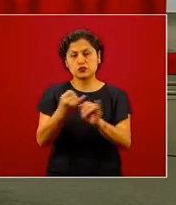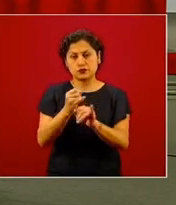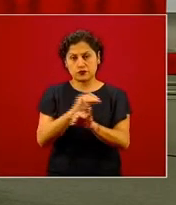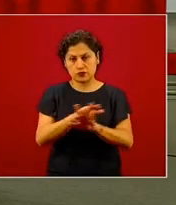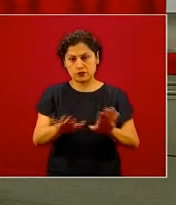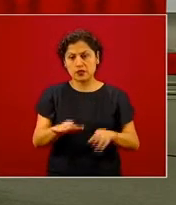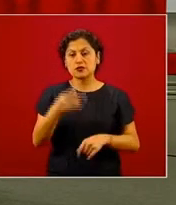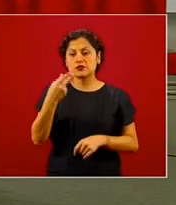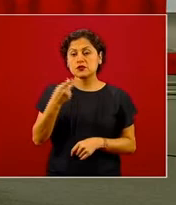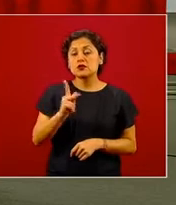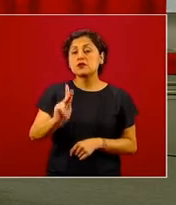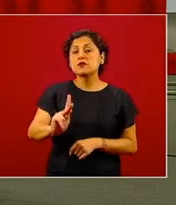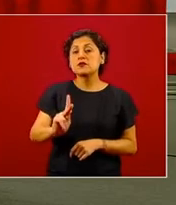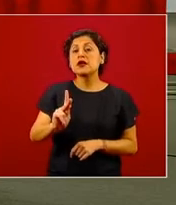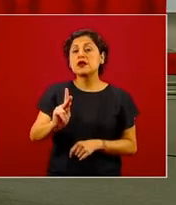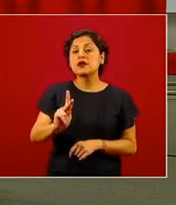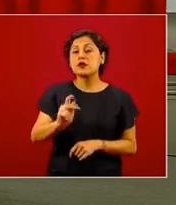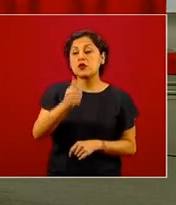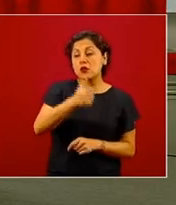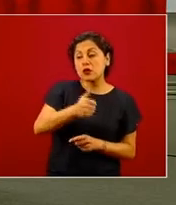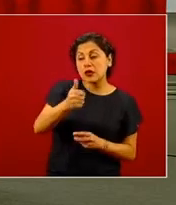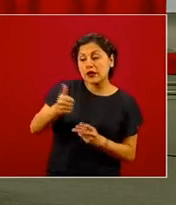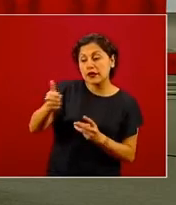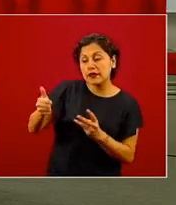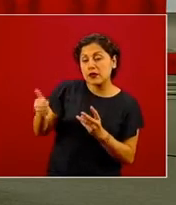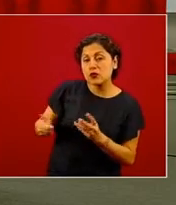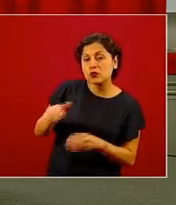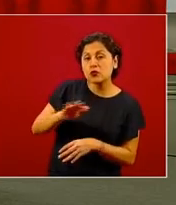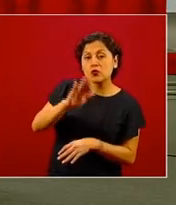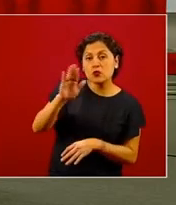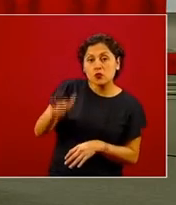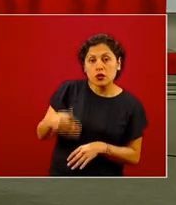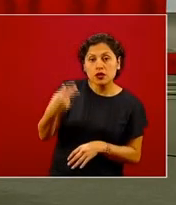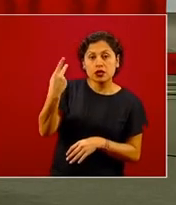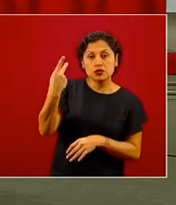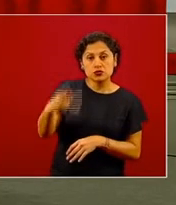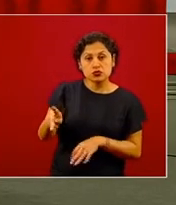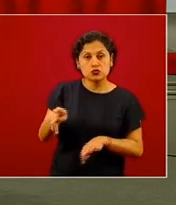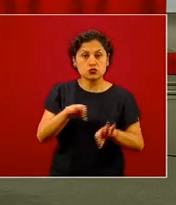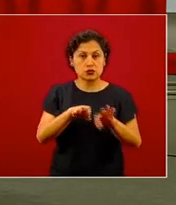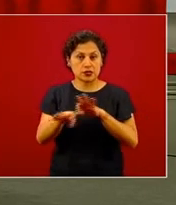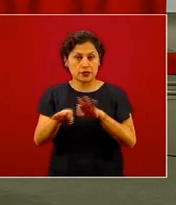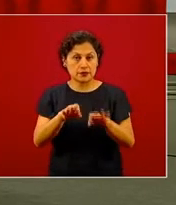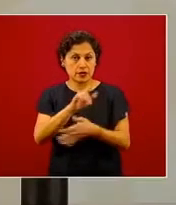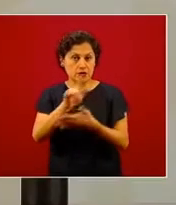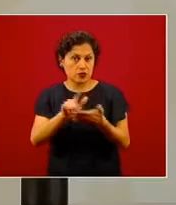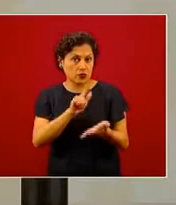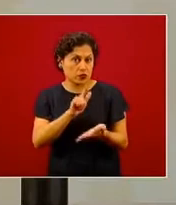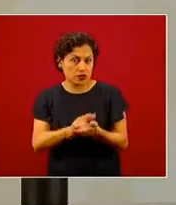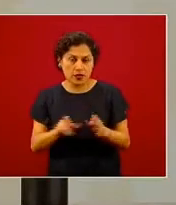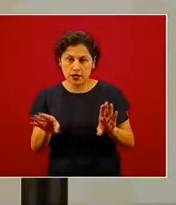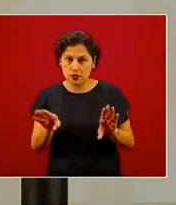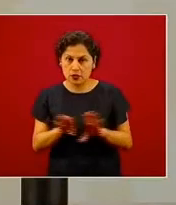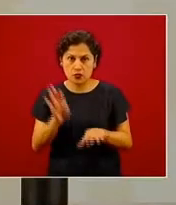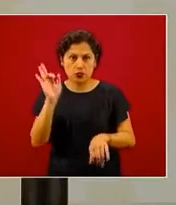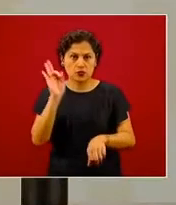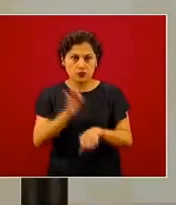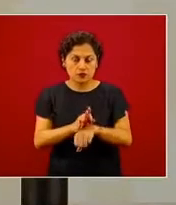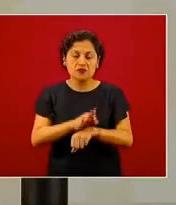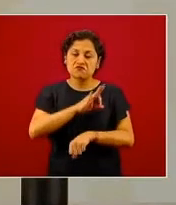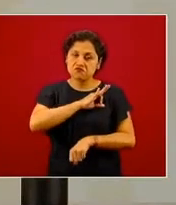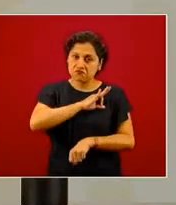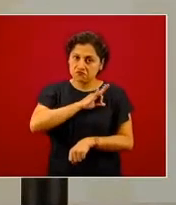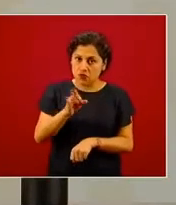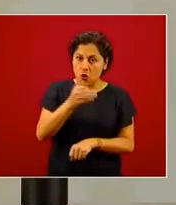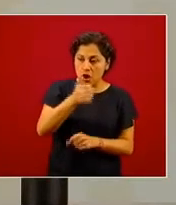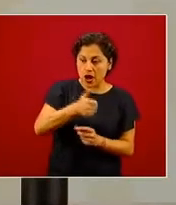but then we need to individualize each case and what are the conditions that their employment conditions that